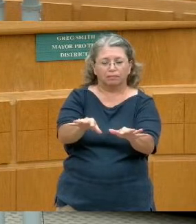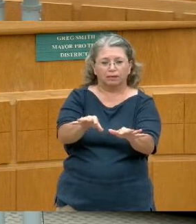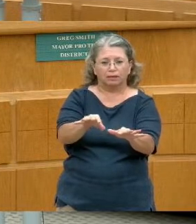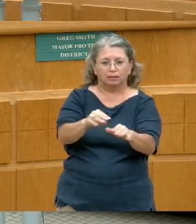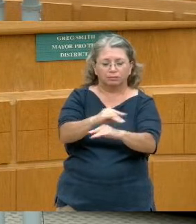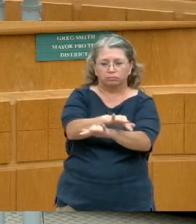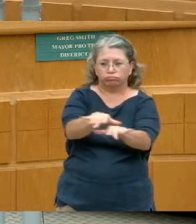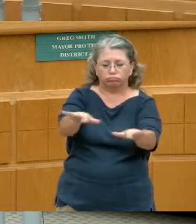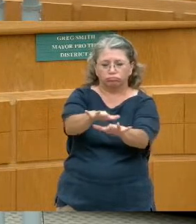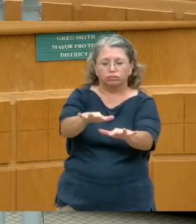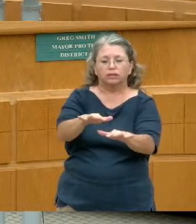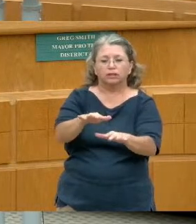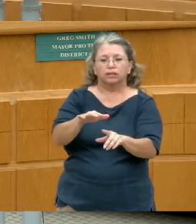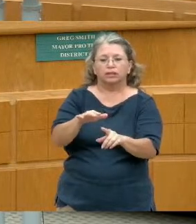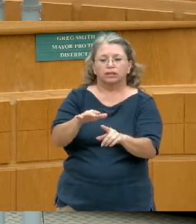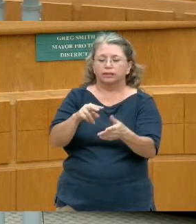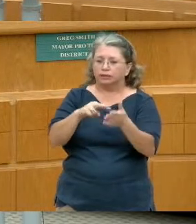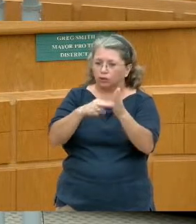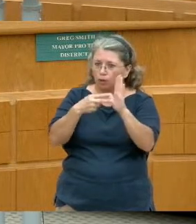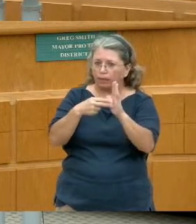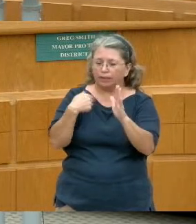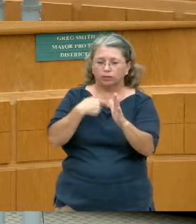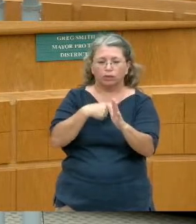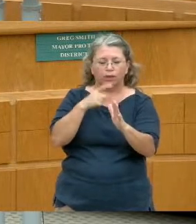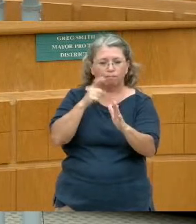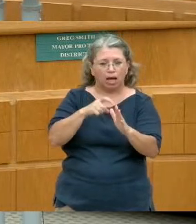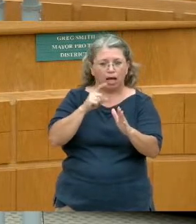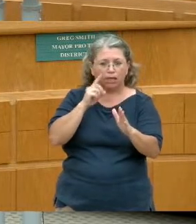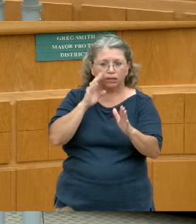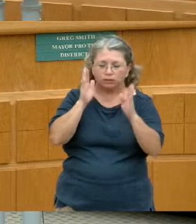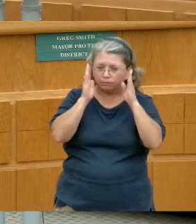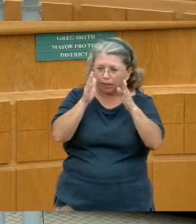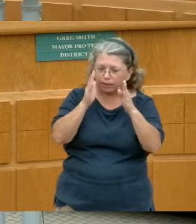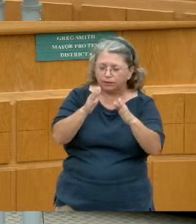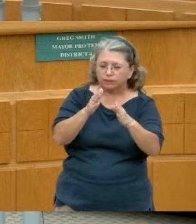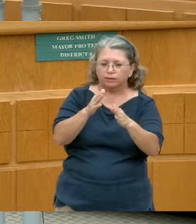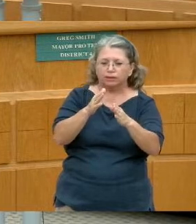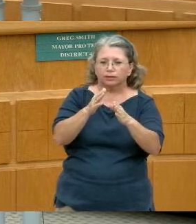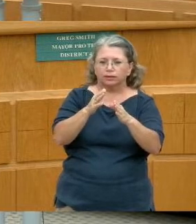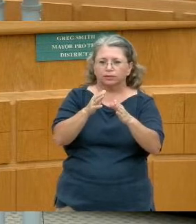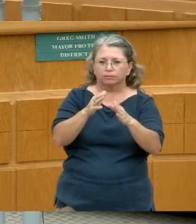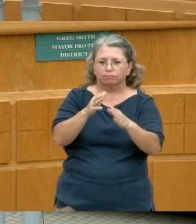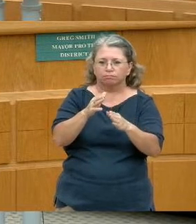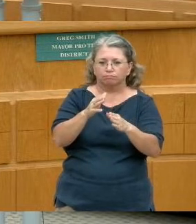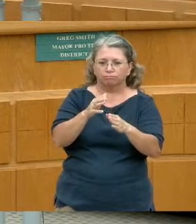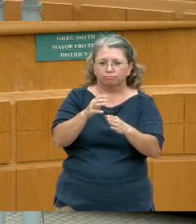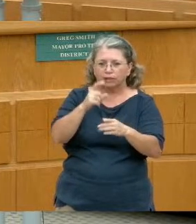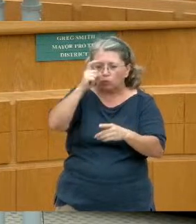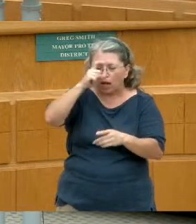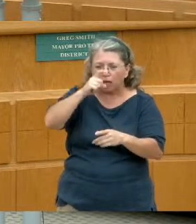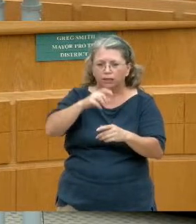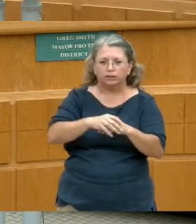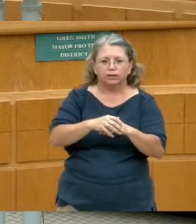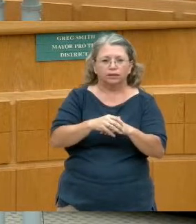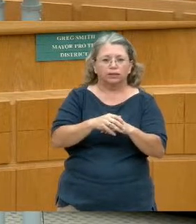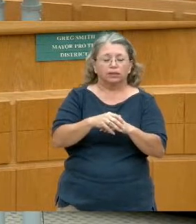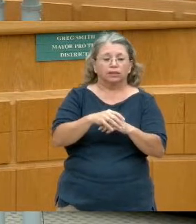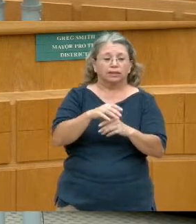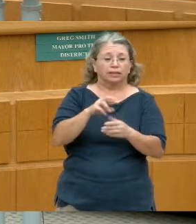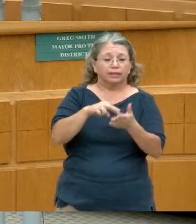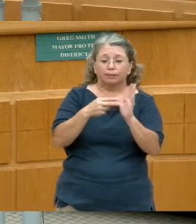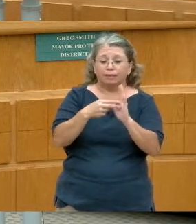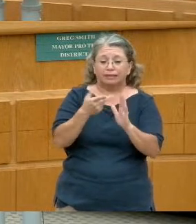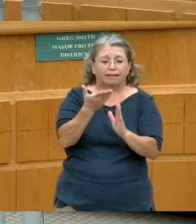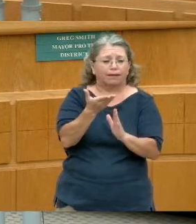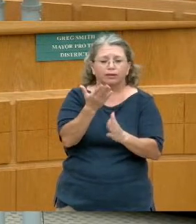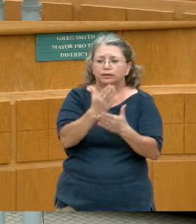could happen again. The reason why these outbreaks would occur is that there's an environment within the Coastal Bend area where the